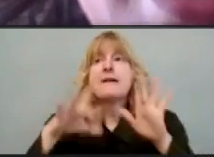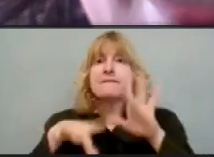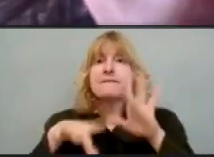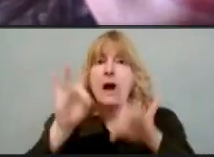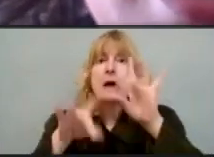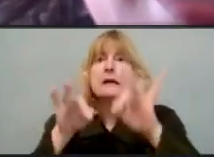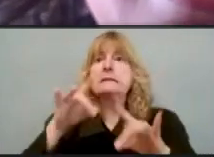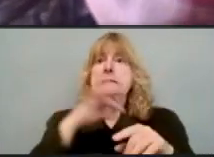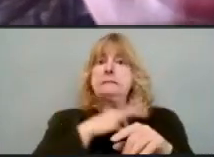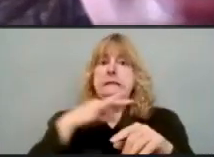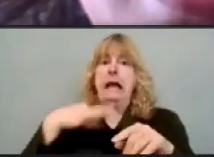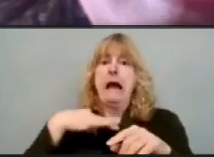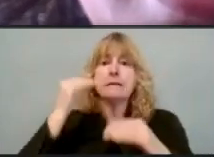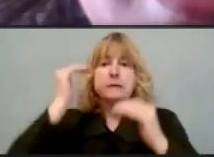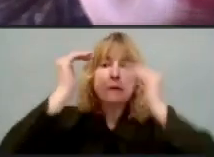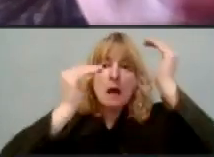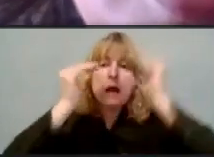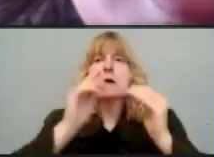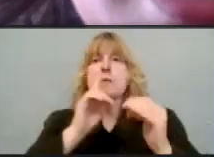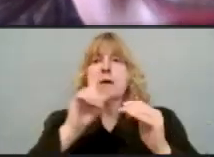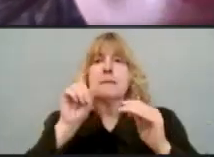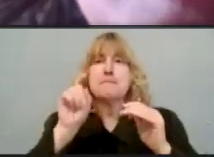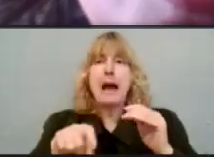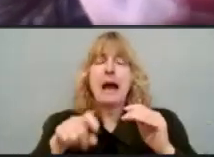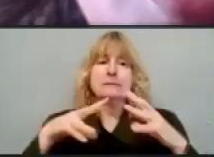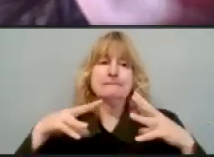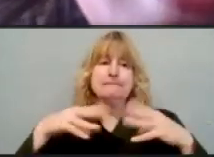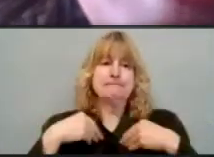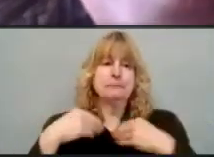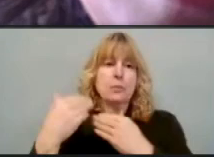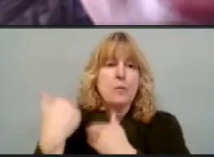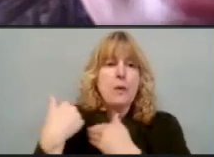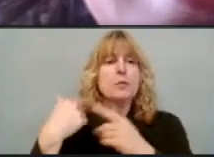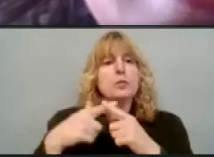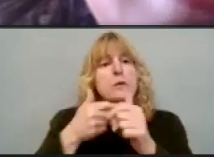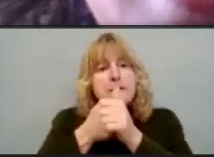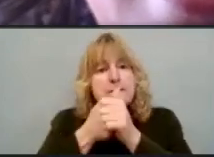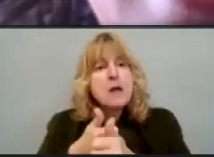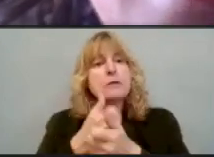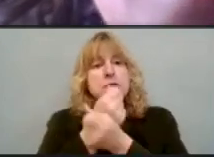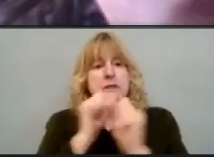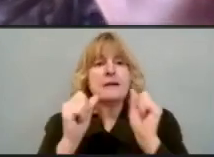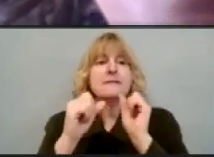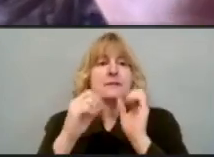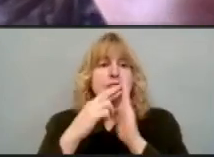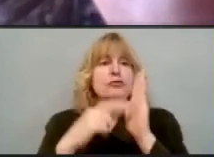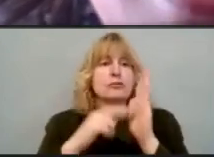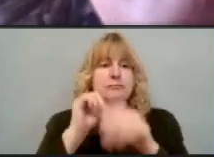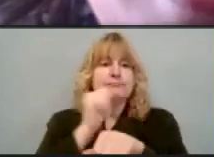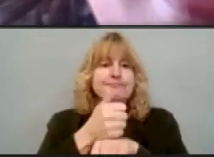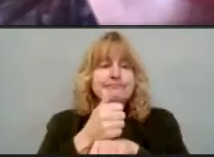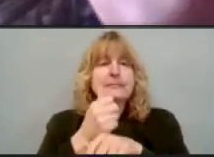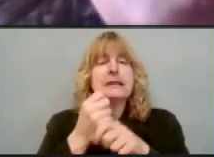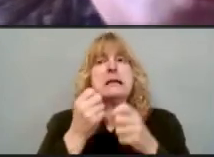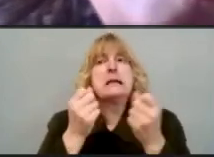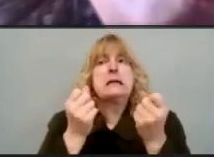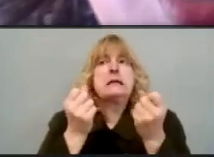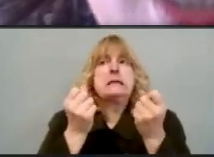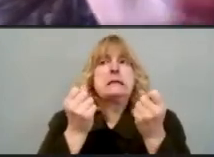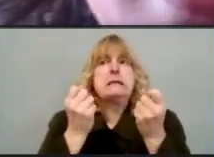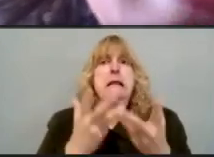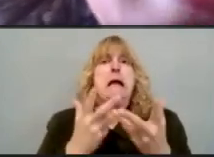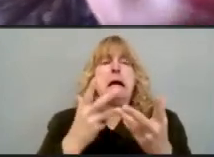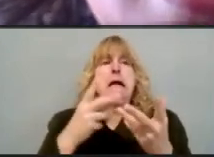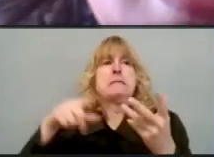adults really have to take the responsibility to follow the safety protocols that are in place. And a lot of people fear that the